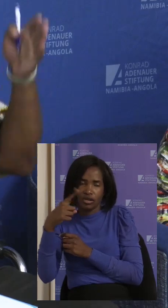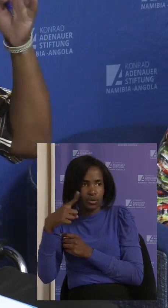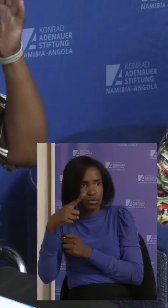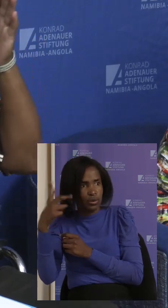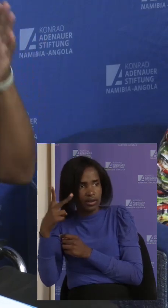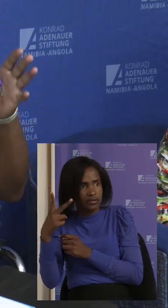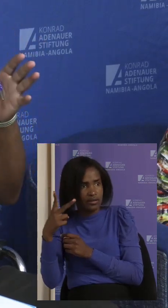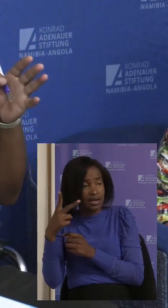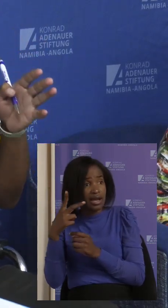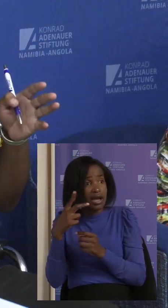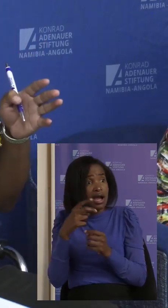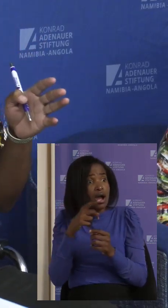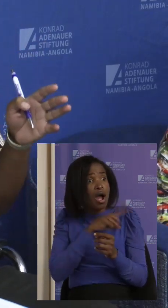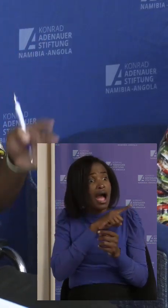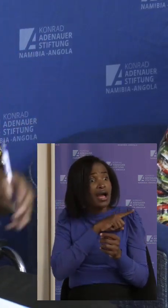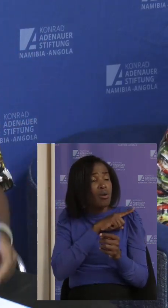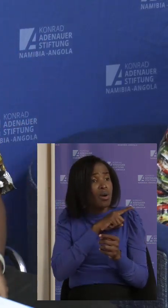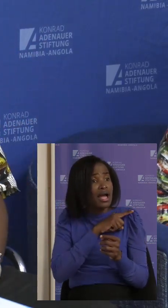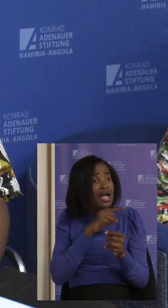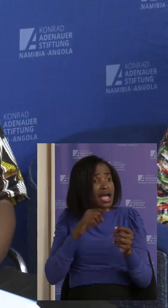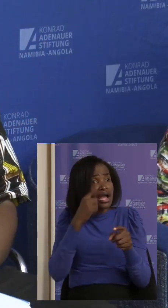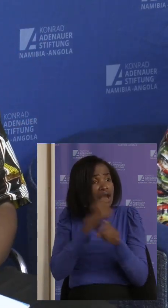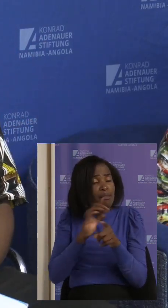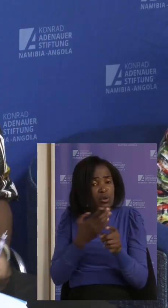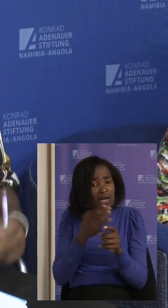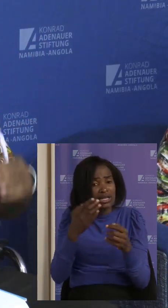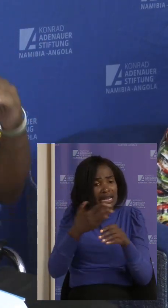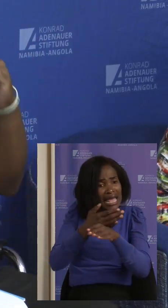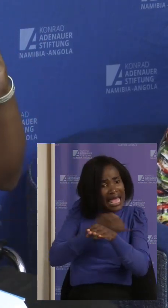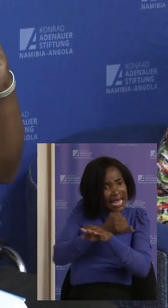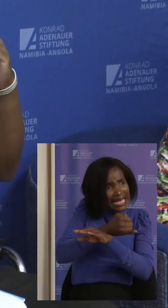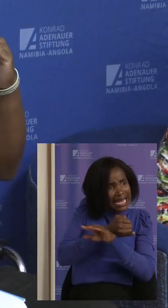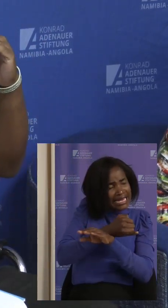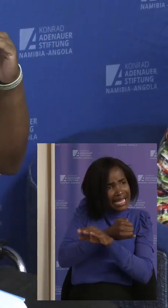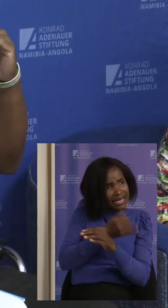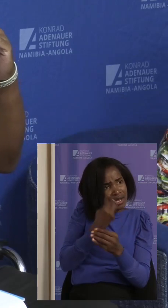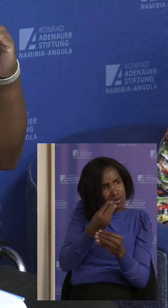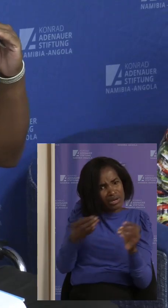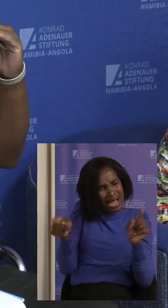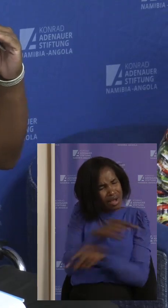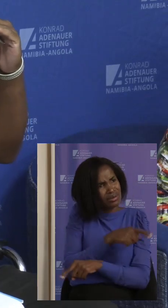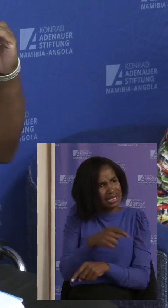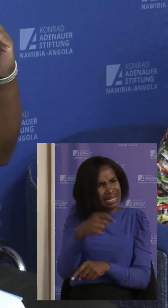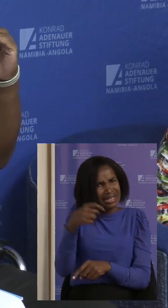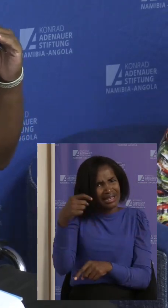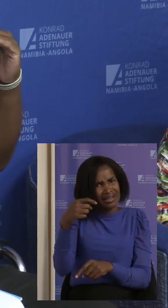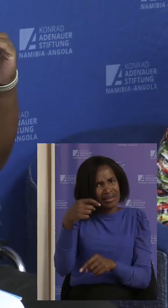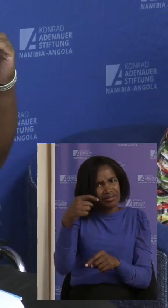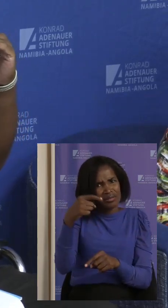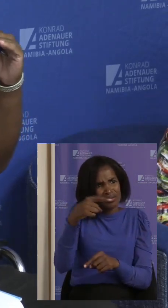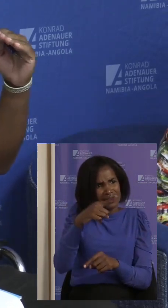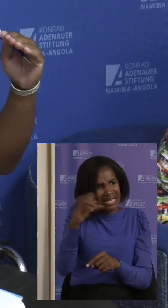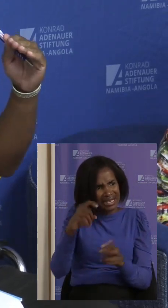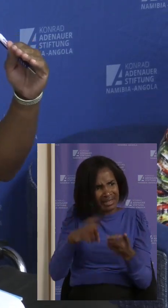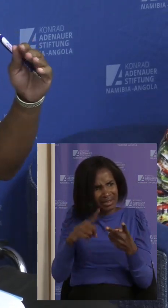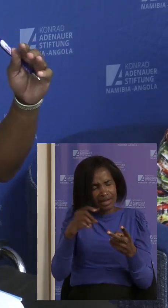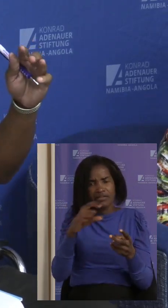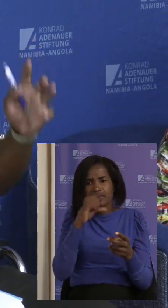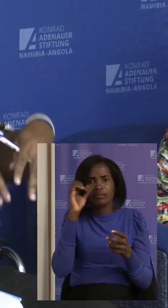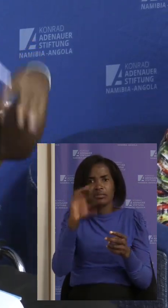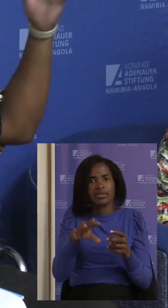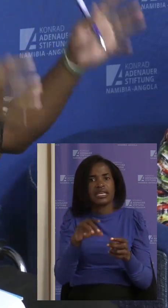in exiting the kids out earlier in the system. They only improve the exit point from 10 to 11, and they give a